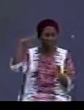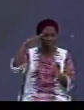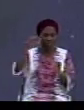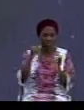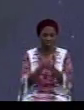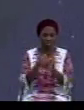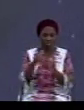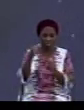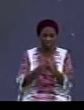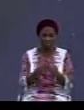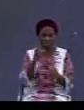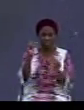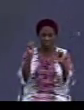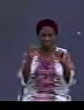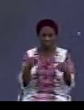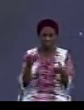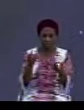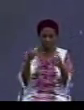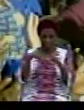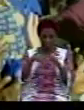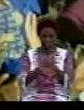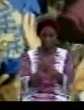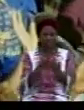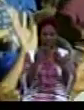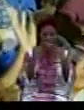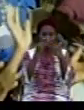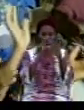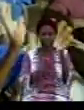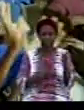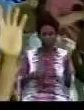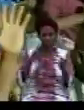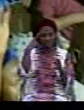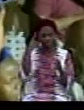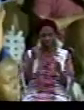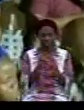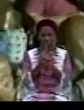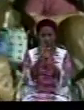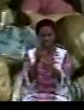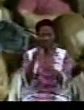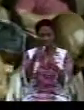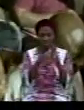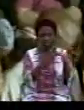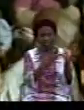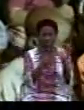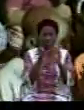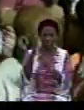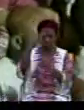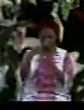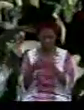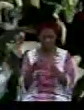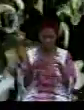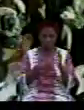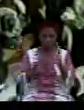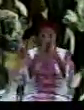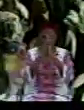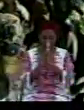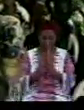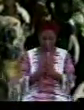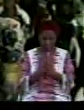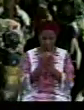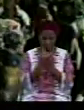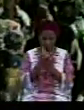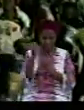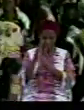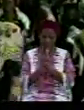in. Thank you, Lord, for the answer. In Jesus' name we pray.